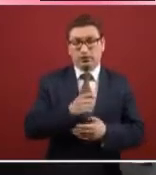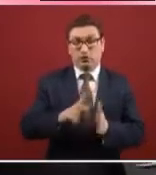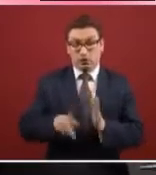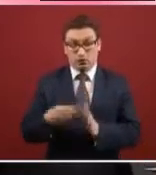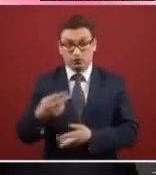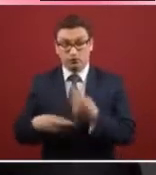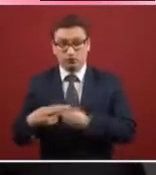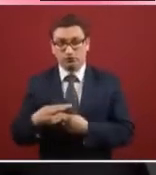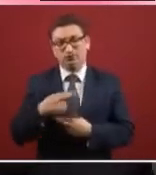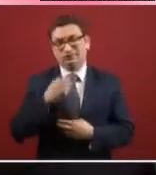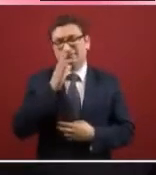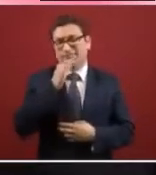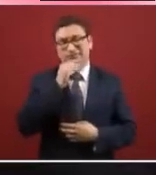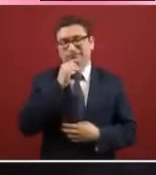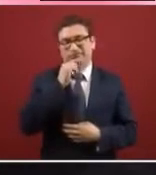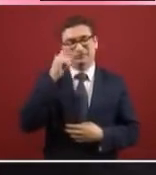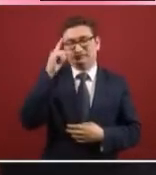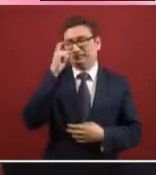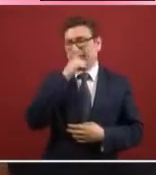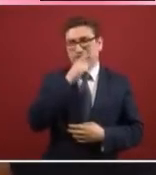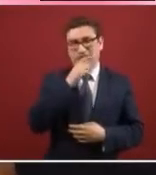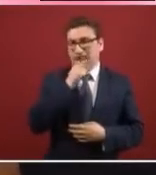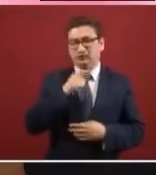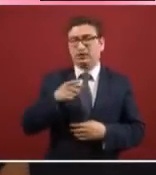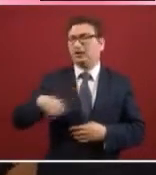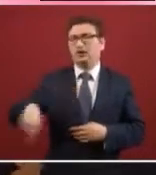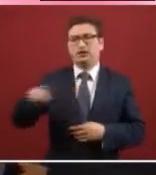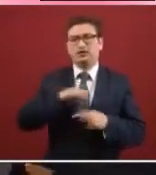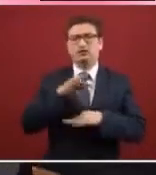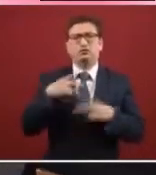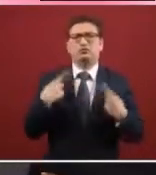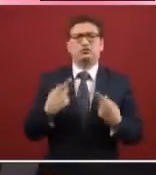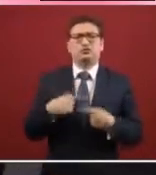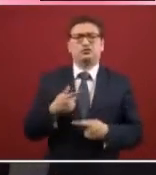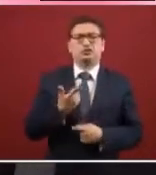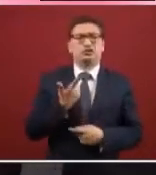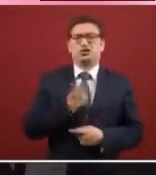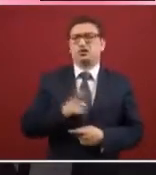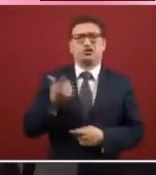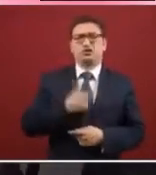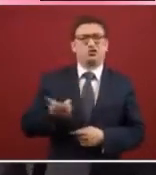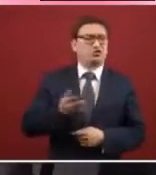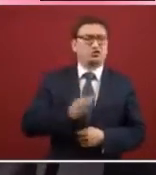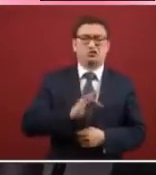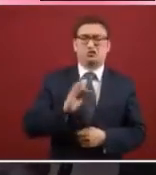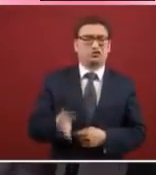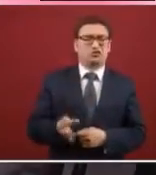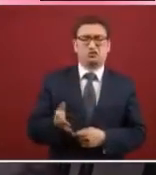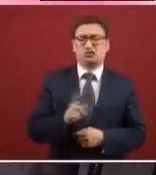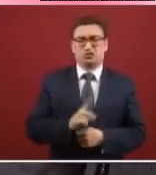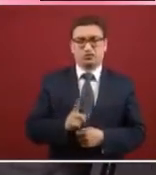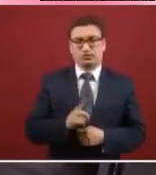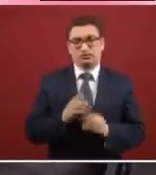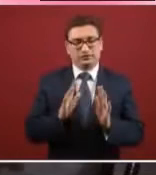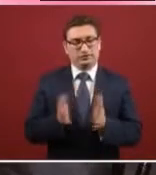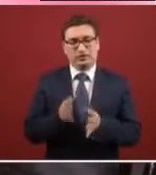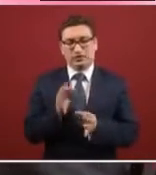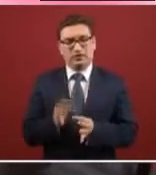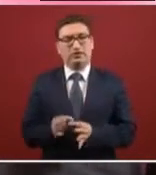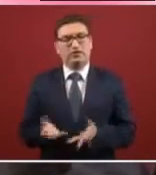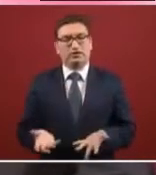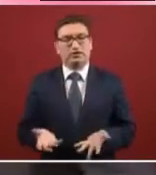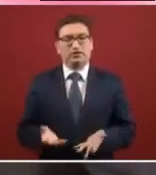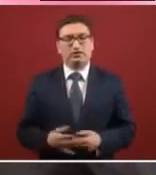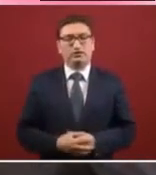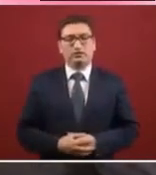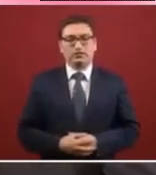didn't pay any taxes. Eso ya no lo permitiría la gente. The people would not permit eso that anymore. Consumó. That's been burned,